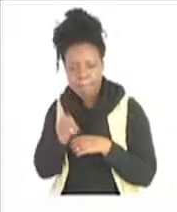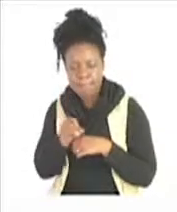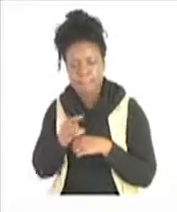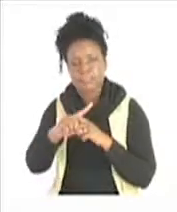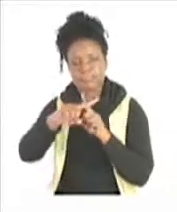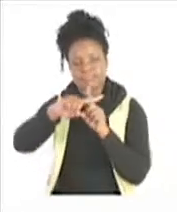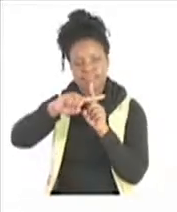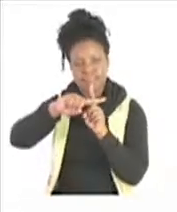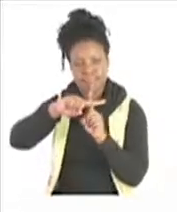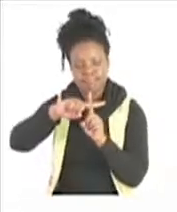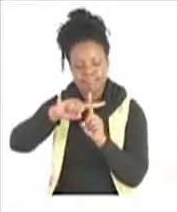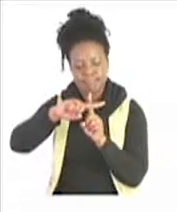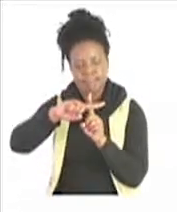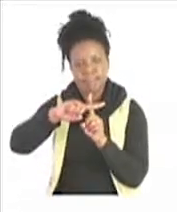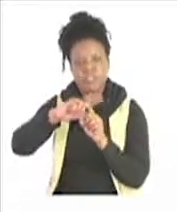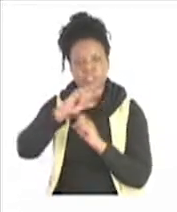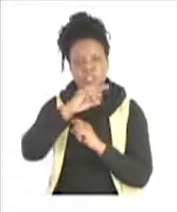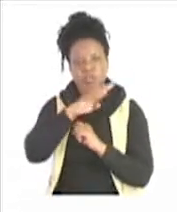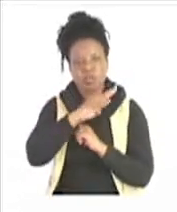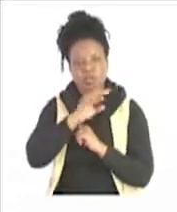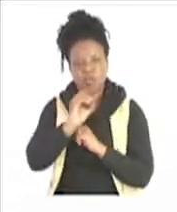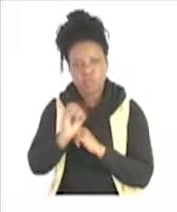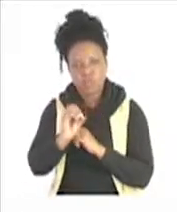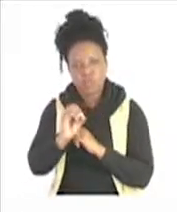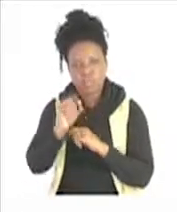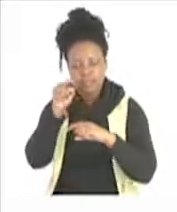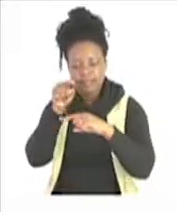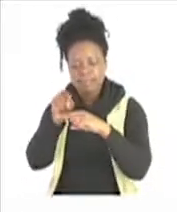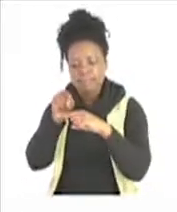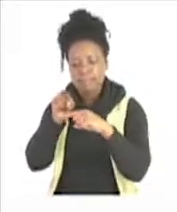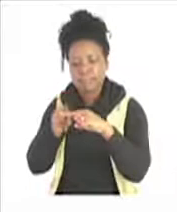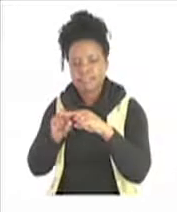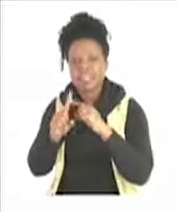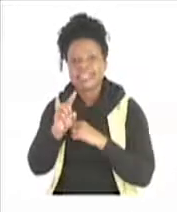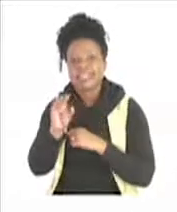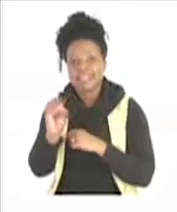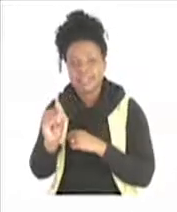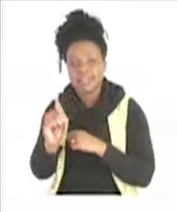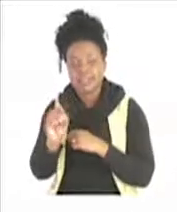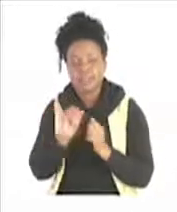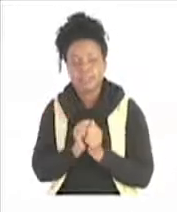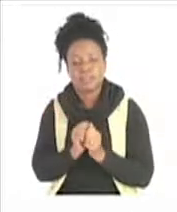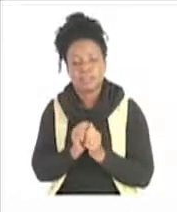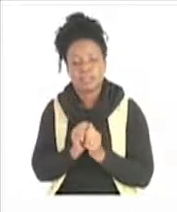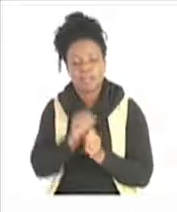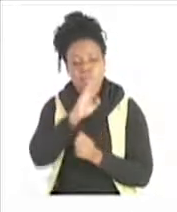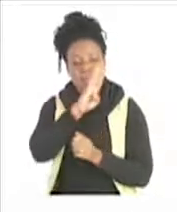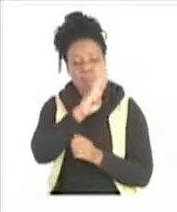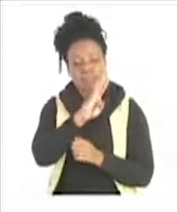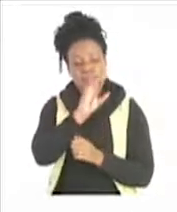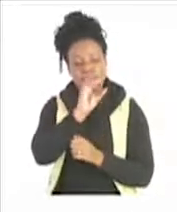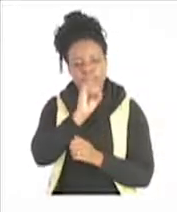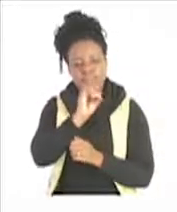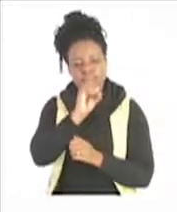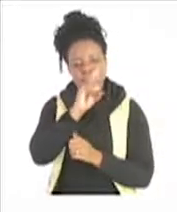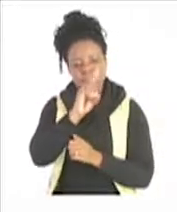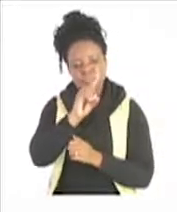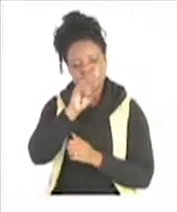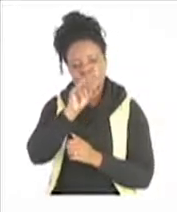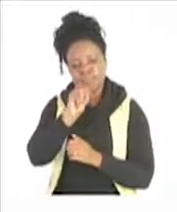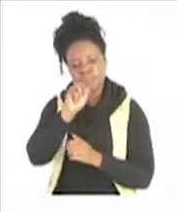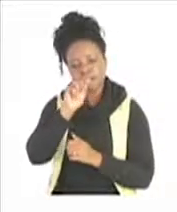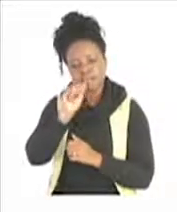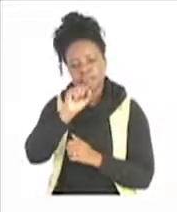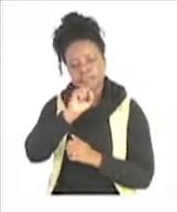brackets, plus 40 divided by 10. So according to